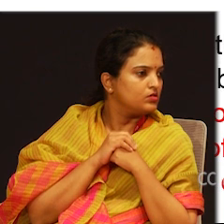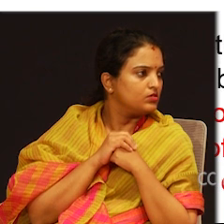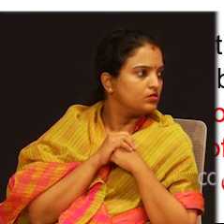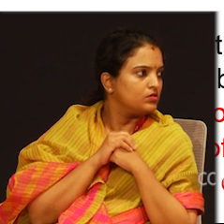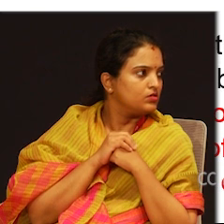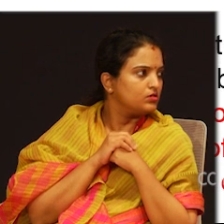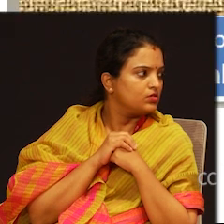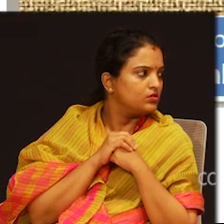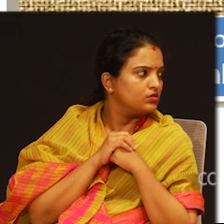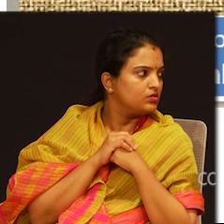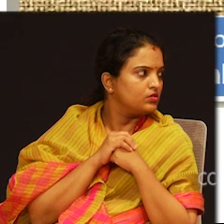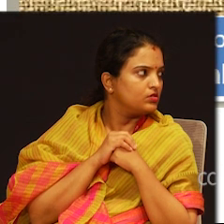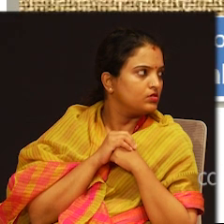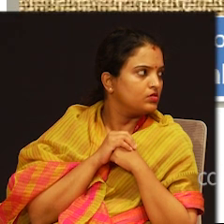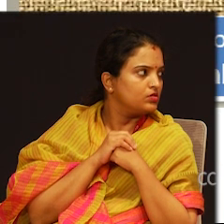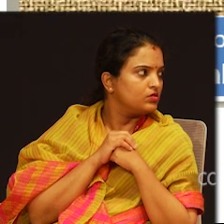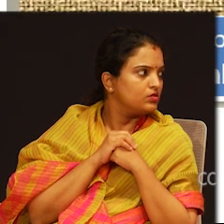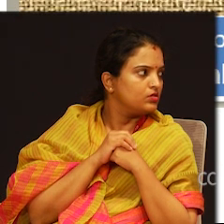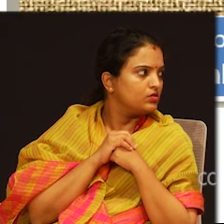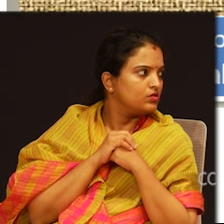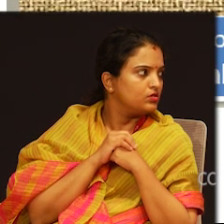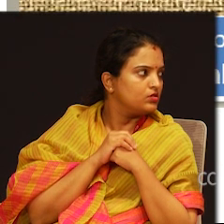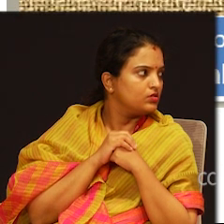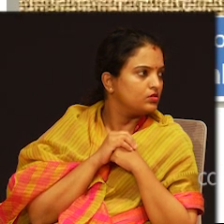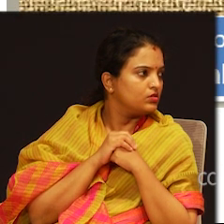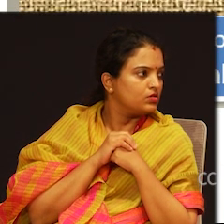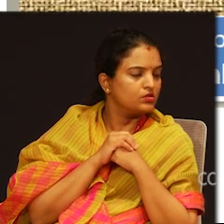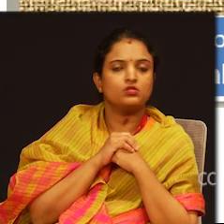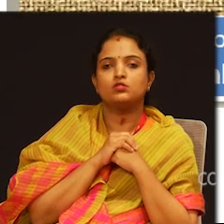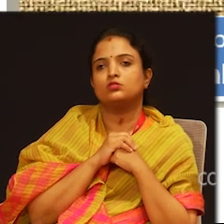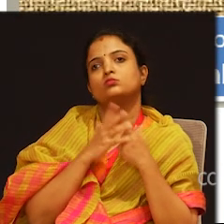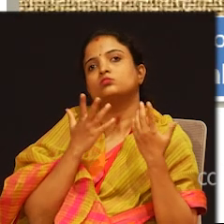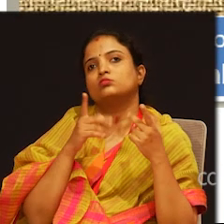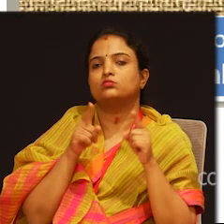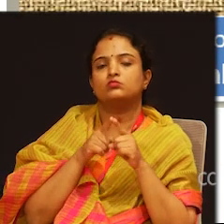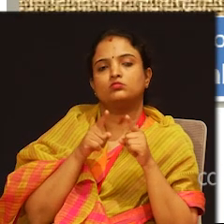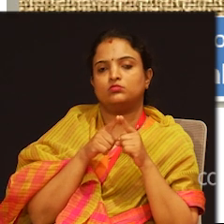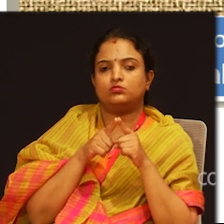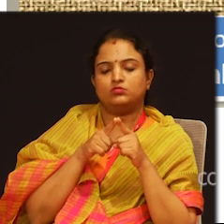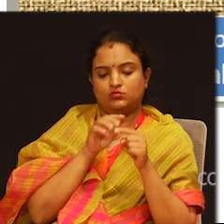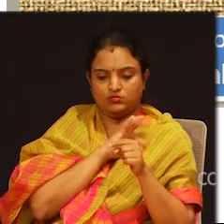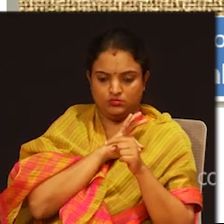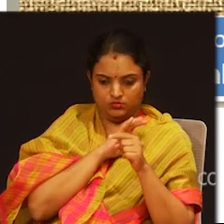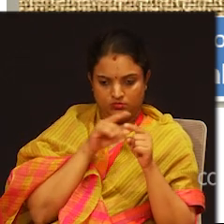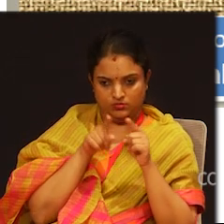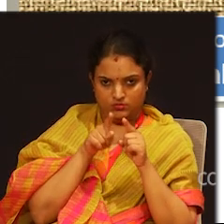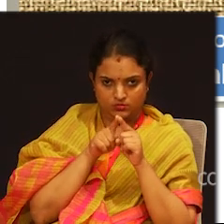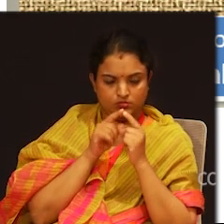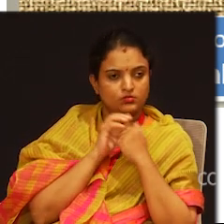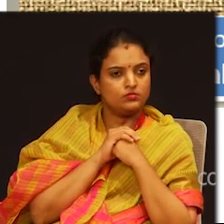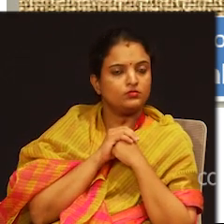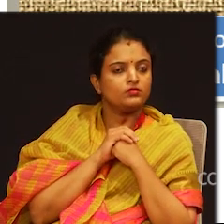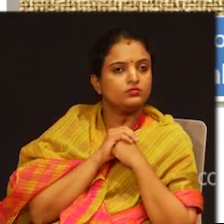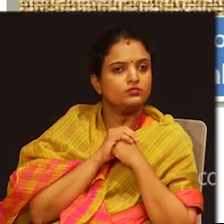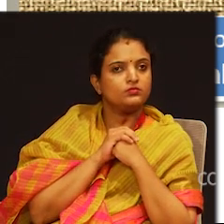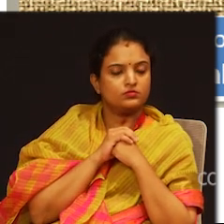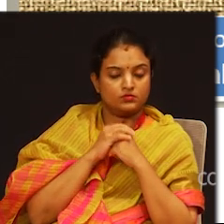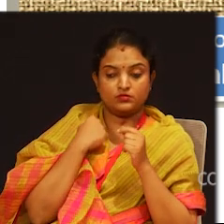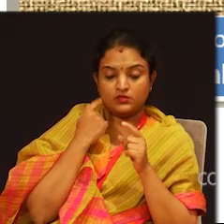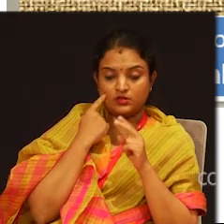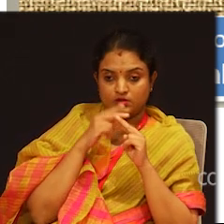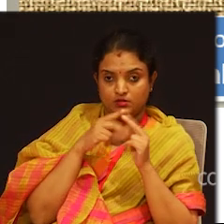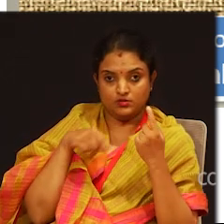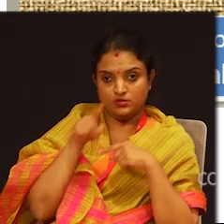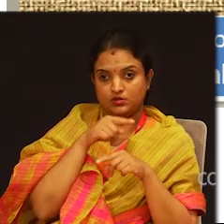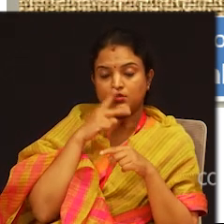slide. Yeah. I wasn't pressing too hard, it was my problem. Sorry for that. If we look at